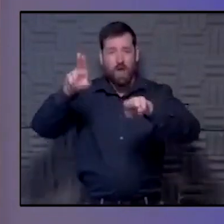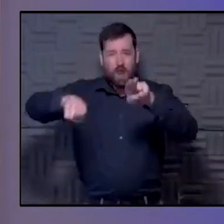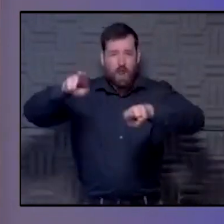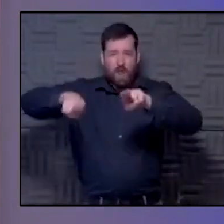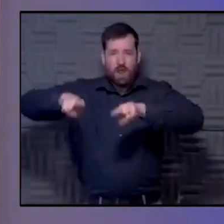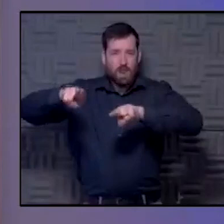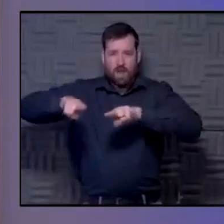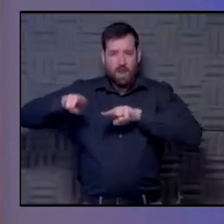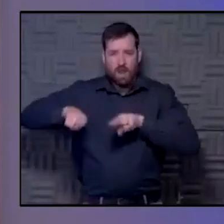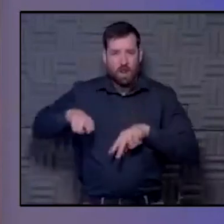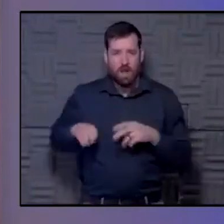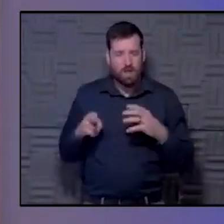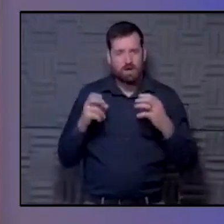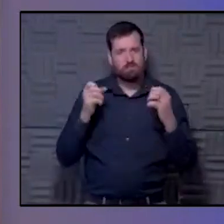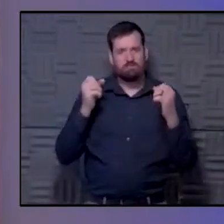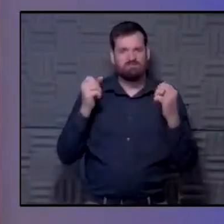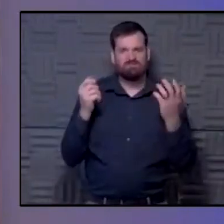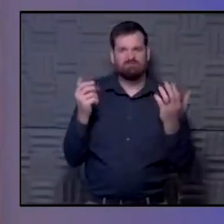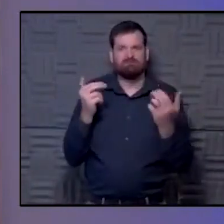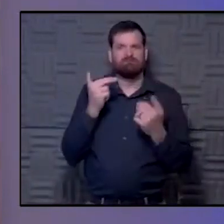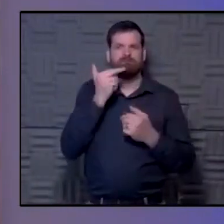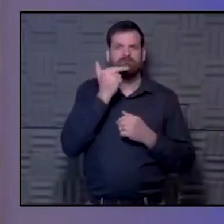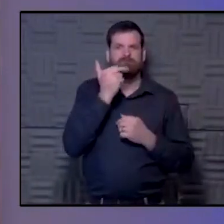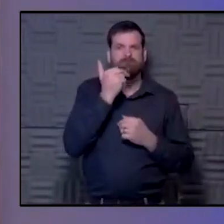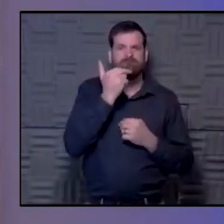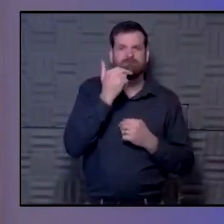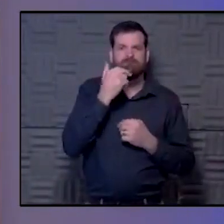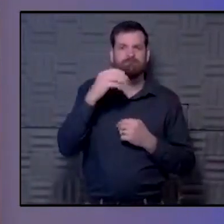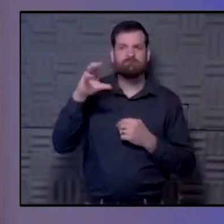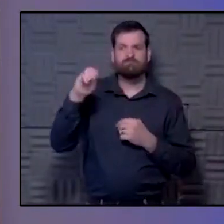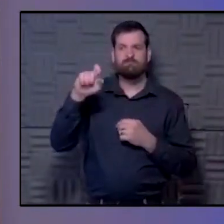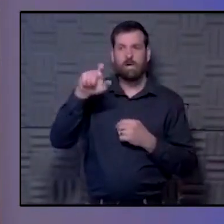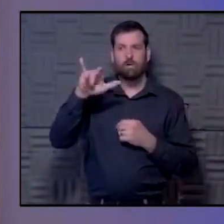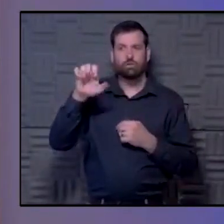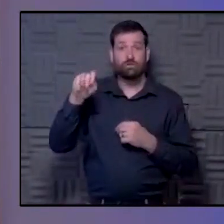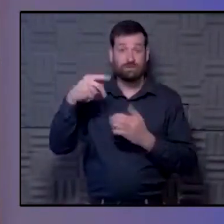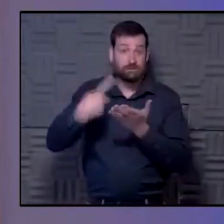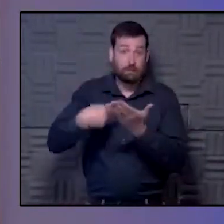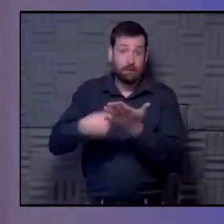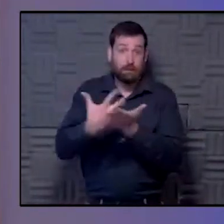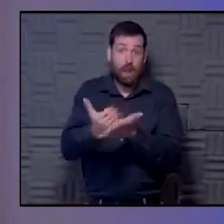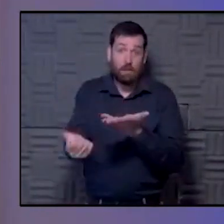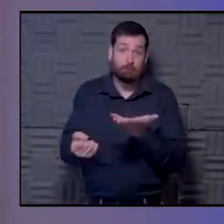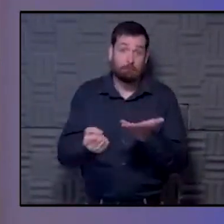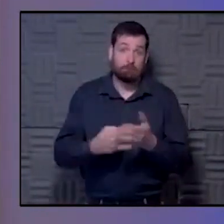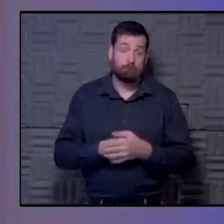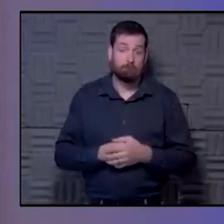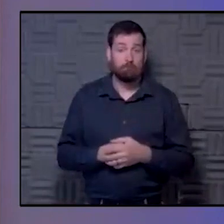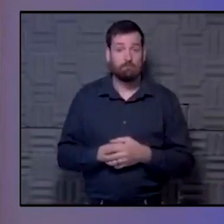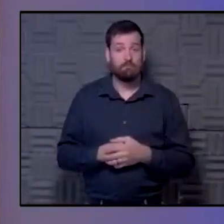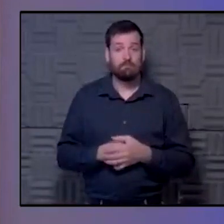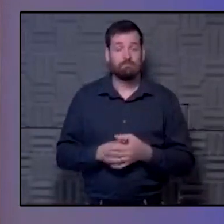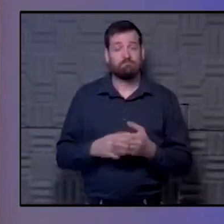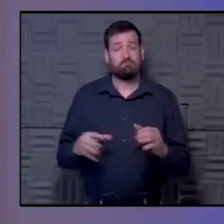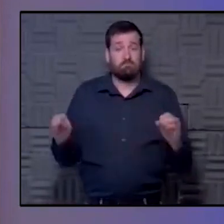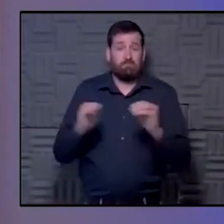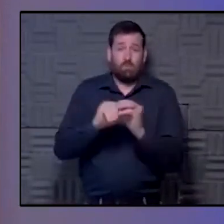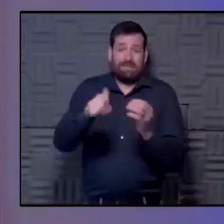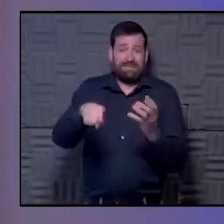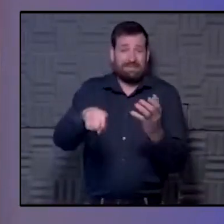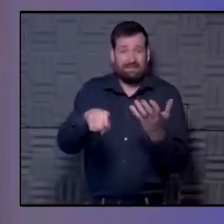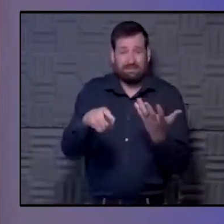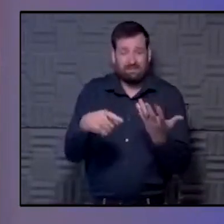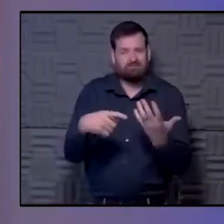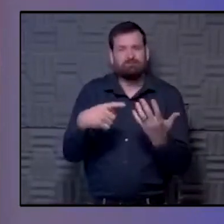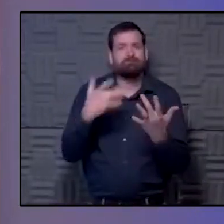several deep, hardly enough oxygen. Sometimes the oxygen would run out. Just more patients, more needs, and